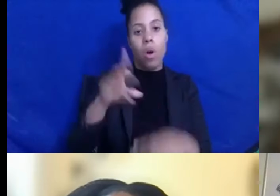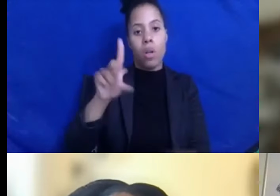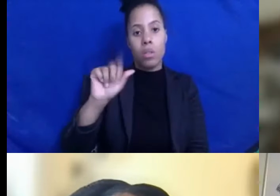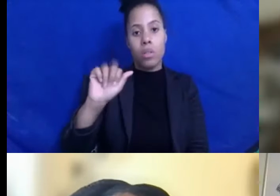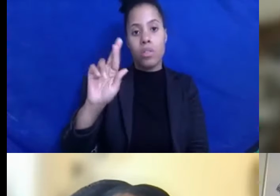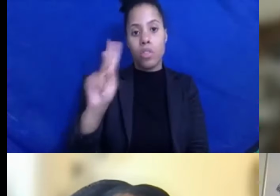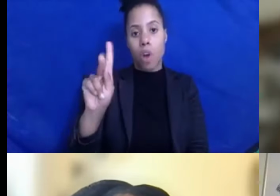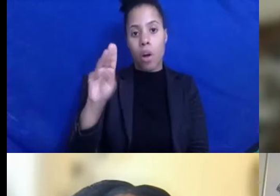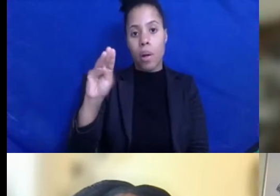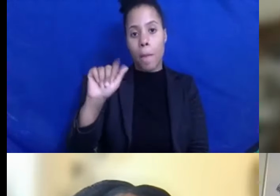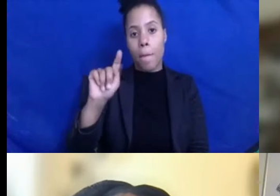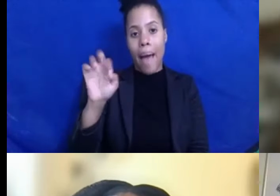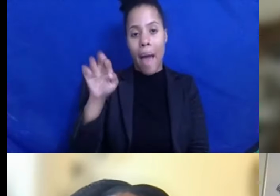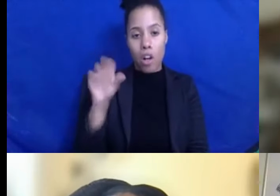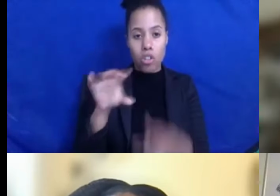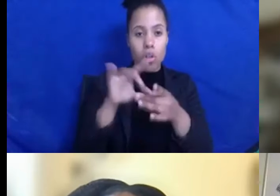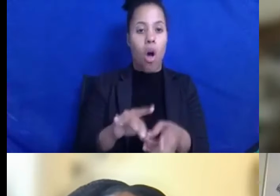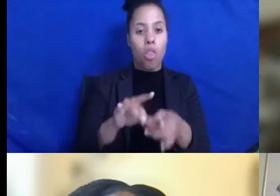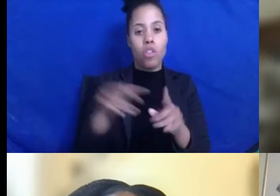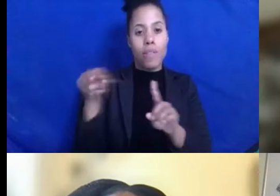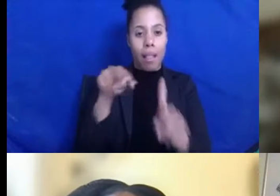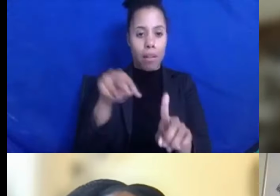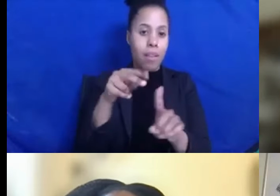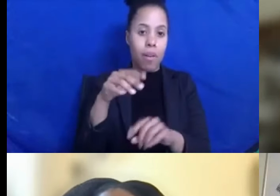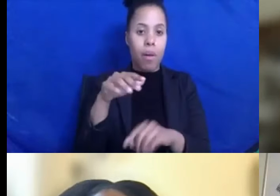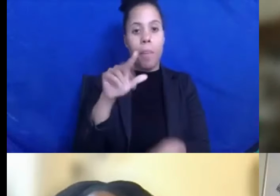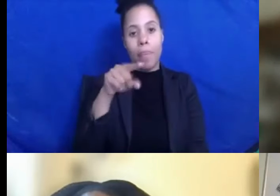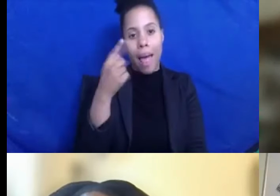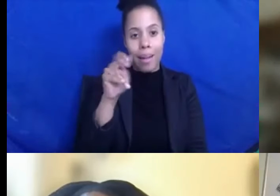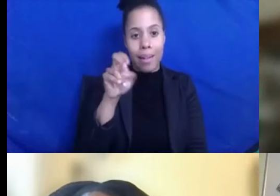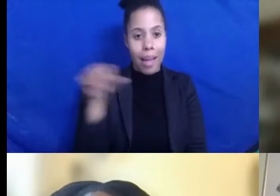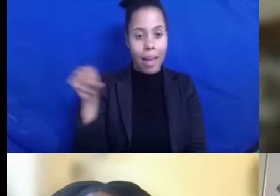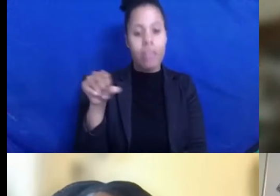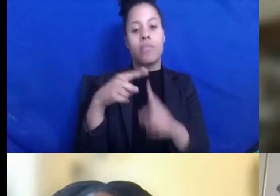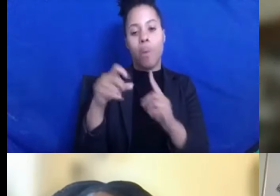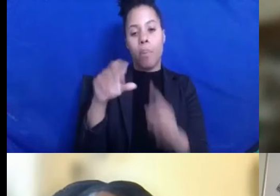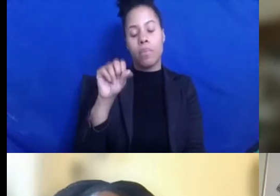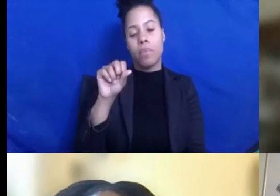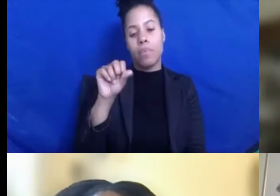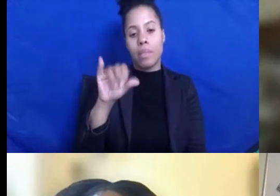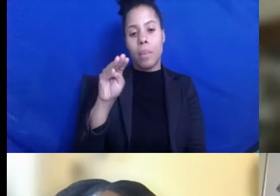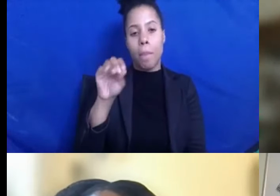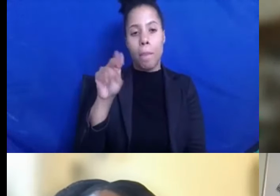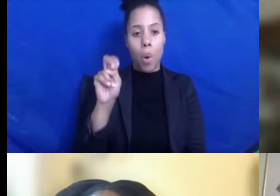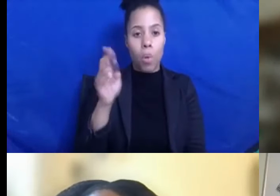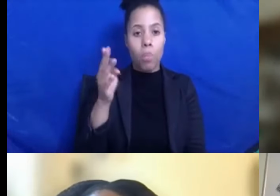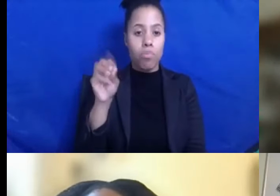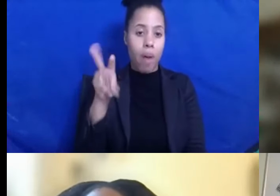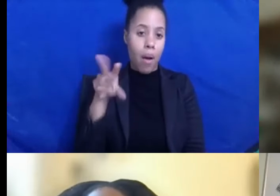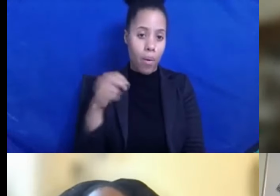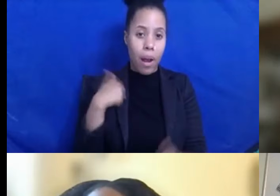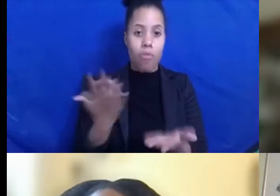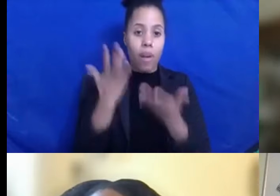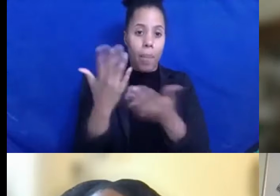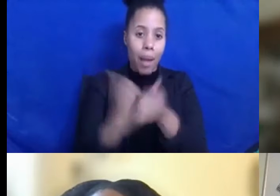Surveillance of Blackness by Simone Brown that I highly recommend everyone to read and check out. I think like